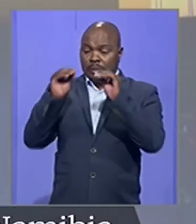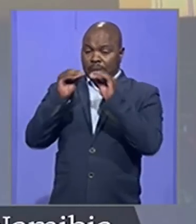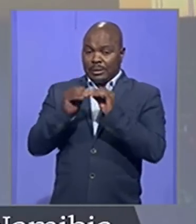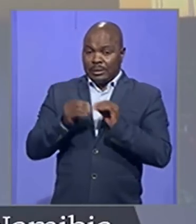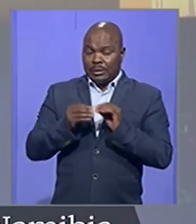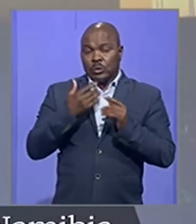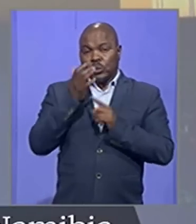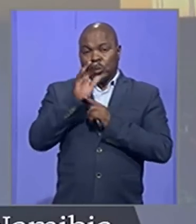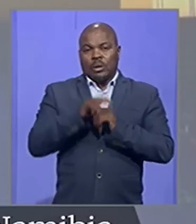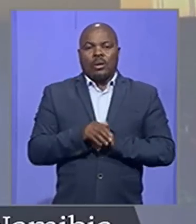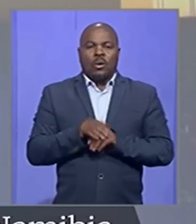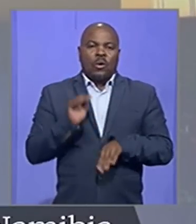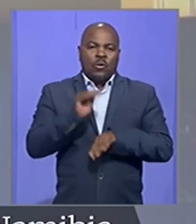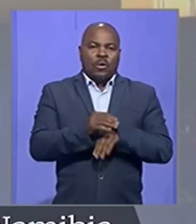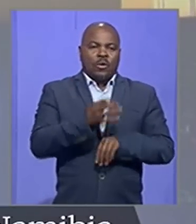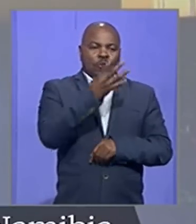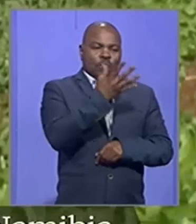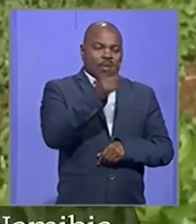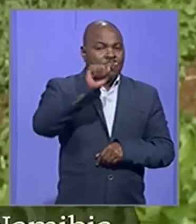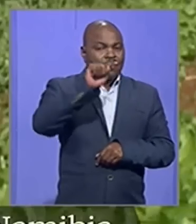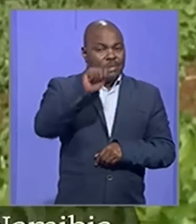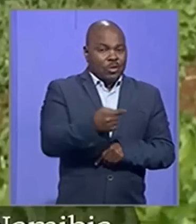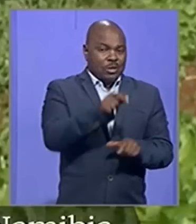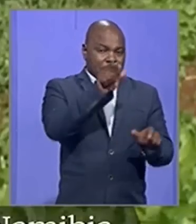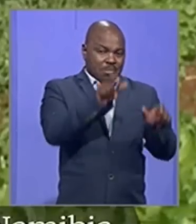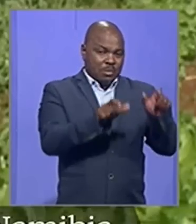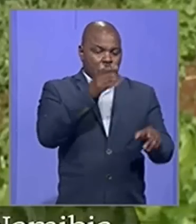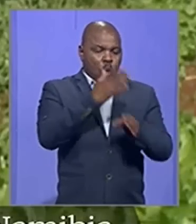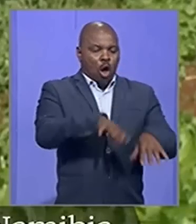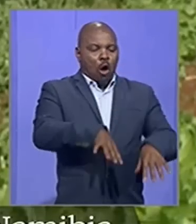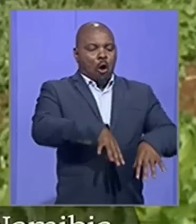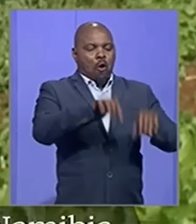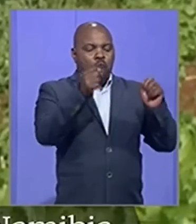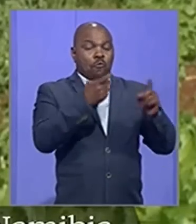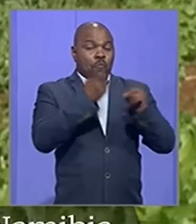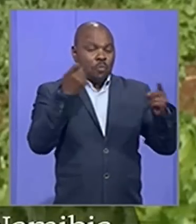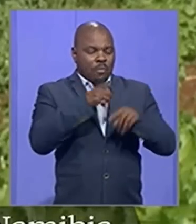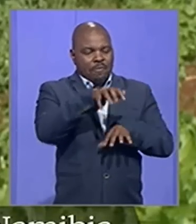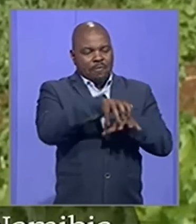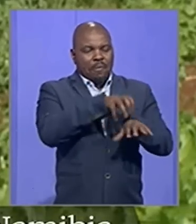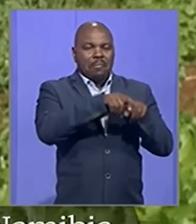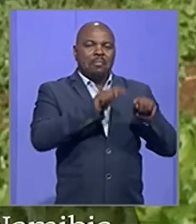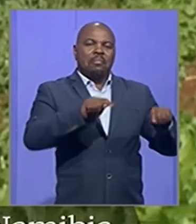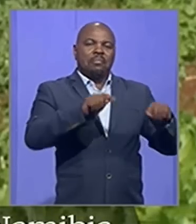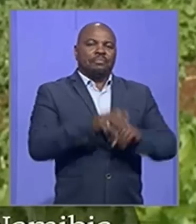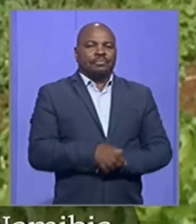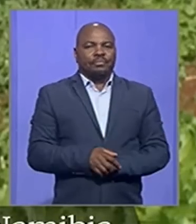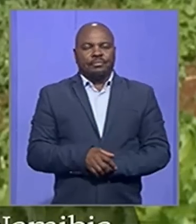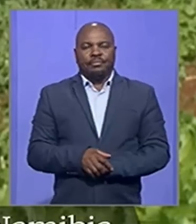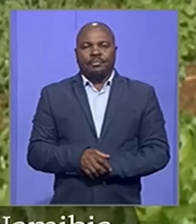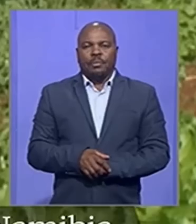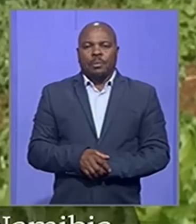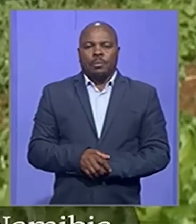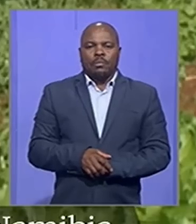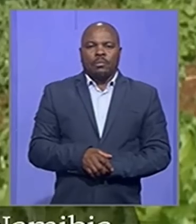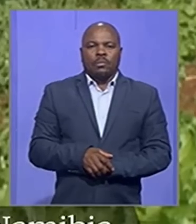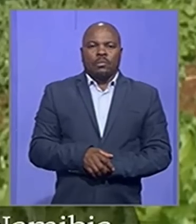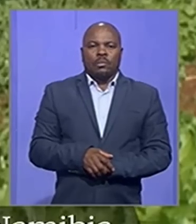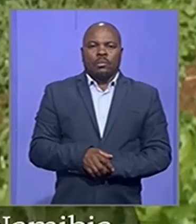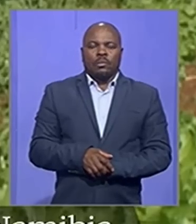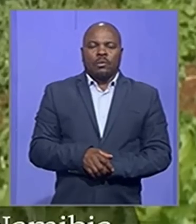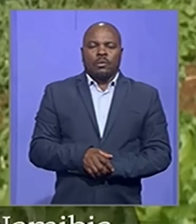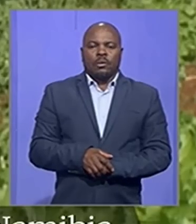ba fetang 45,000 ba latlhegetswe ke ditiro tsa bone mo lephateng la tsa temo. Ke Katlego wa dikgang tsa